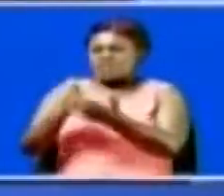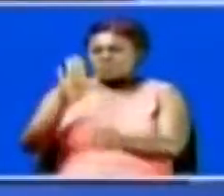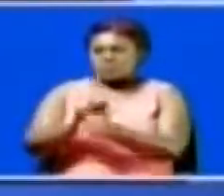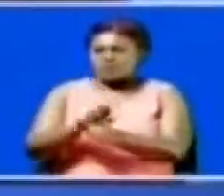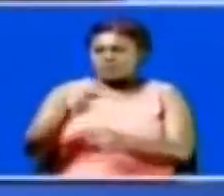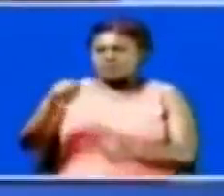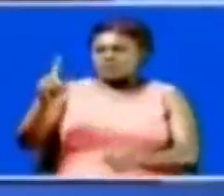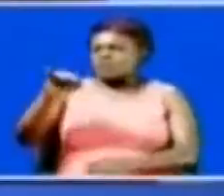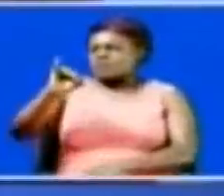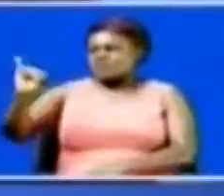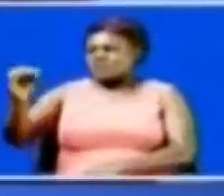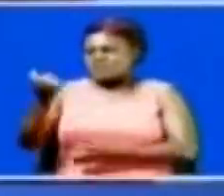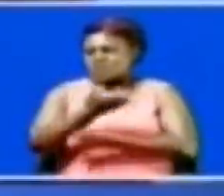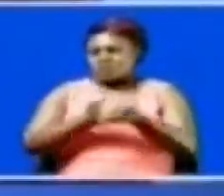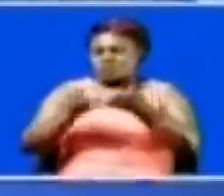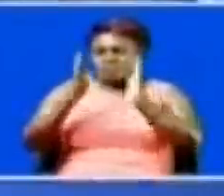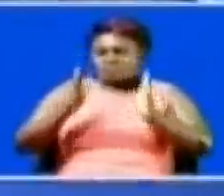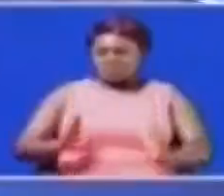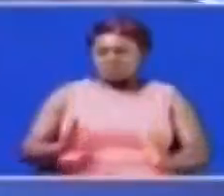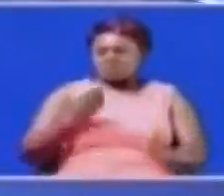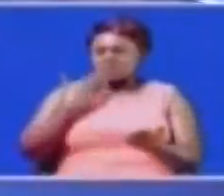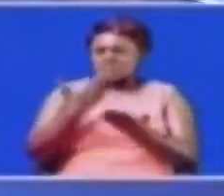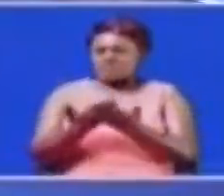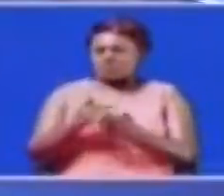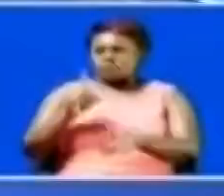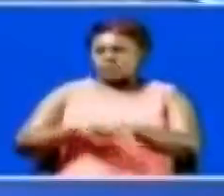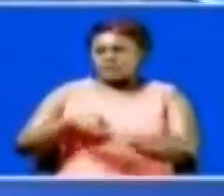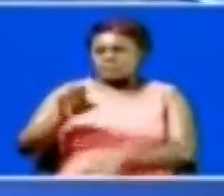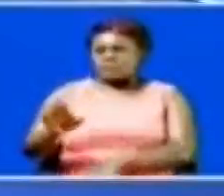Ndii, economist. We appreciate your time with us here on Checkpoint, and thank you for staying with us.